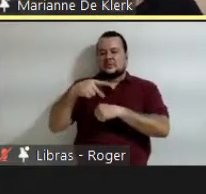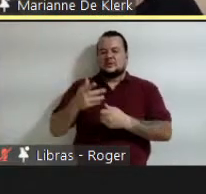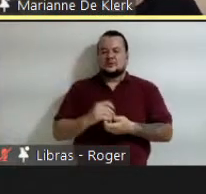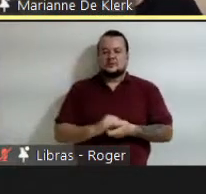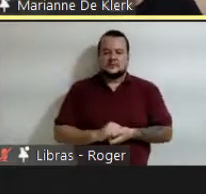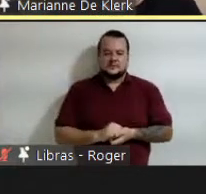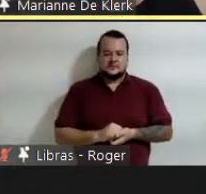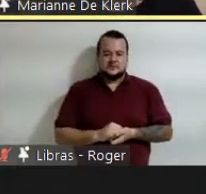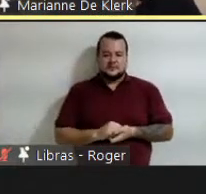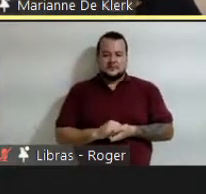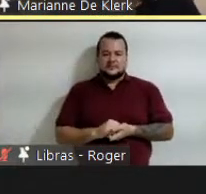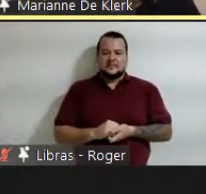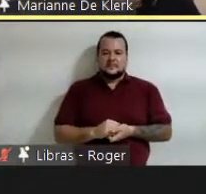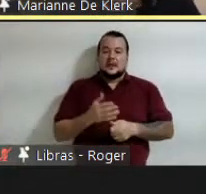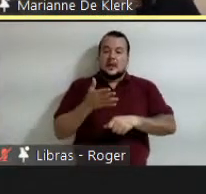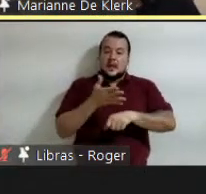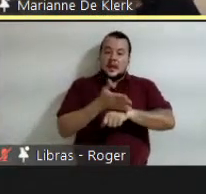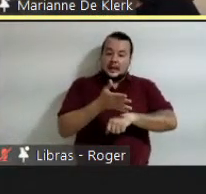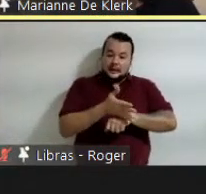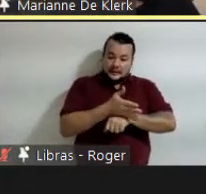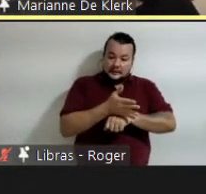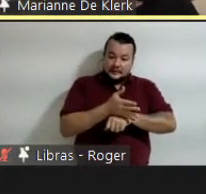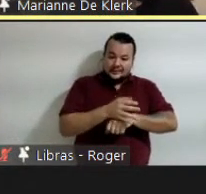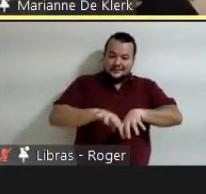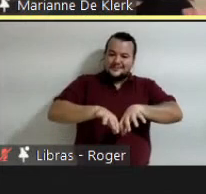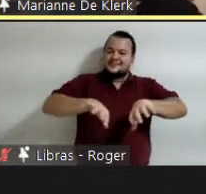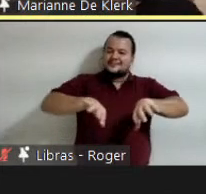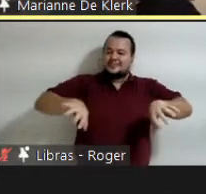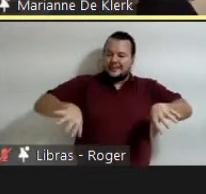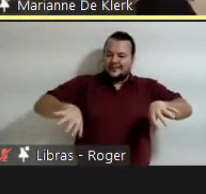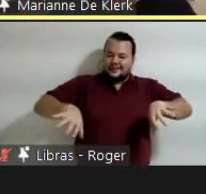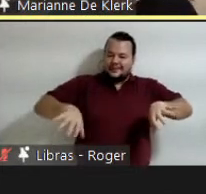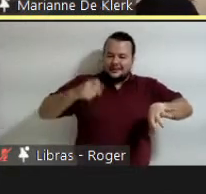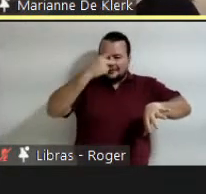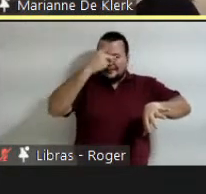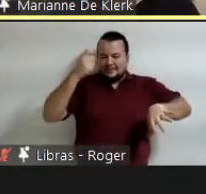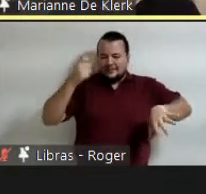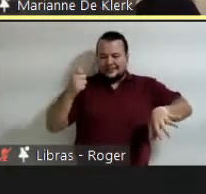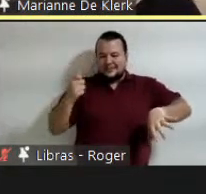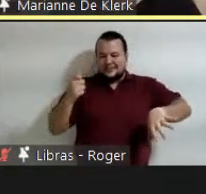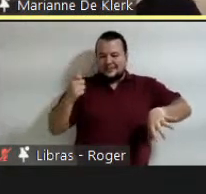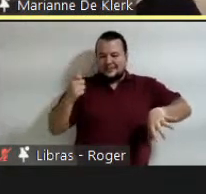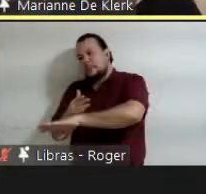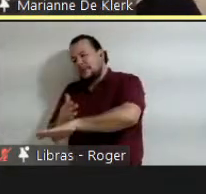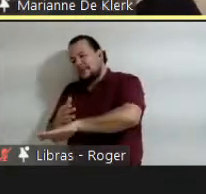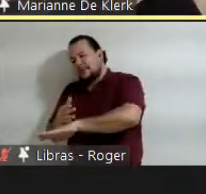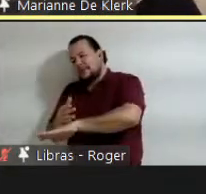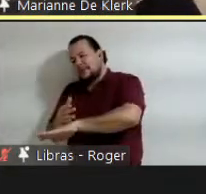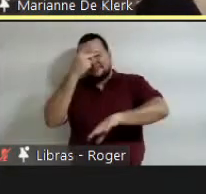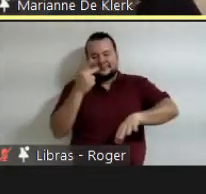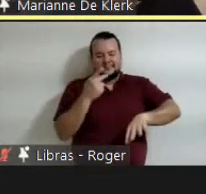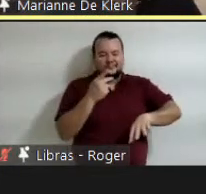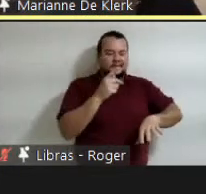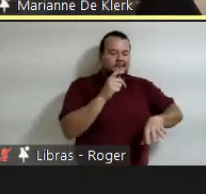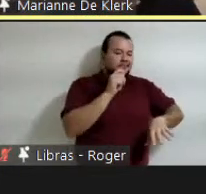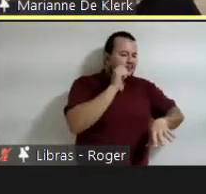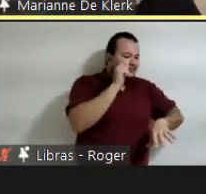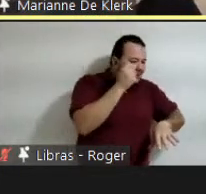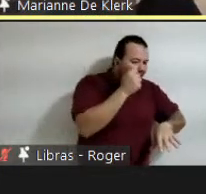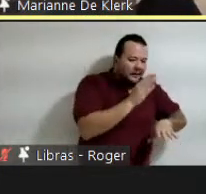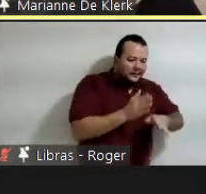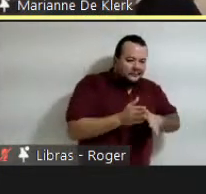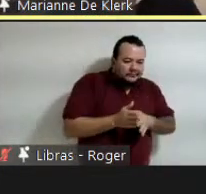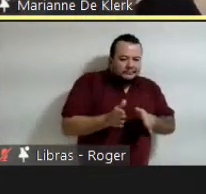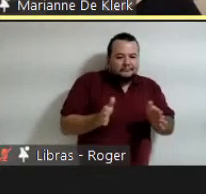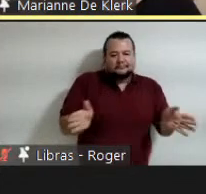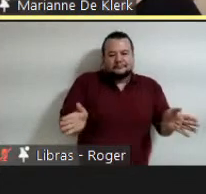of these buildings, spatial planning, even on the building level, you can see here the lobby for Black people.